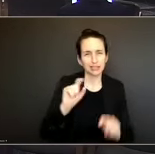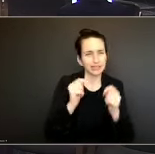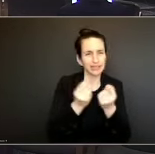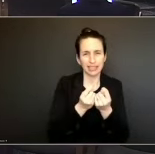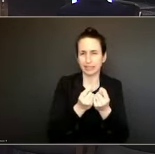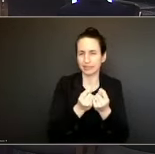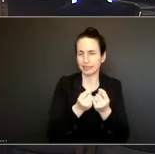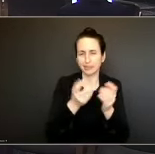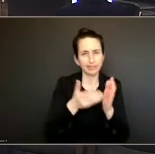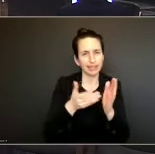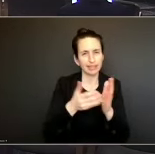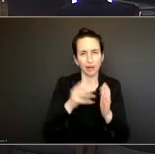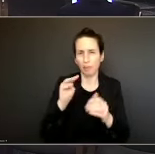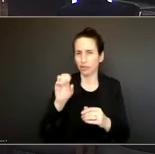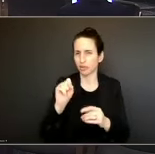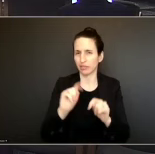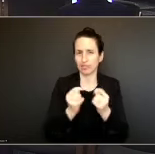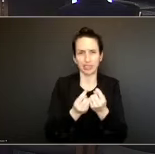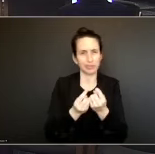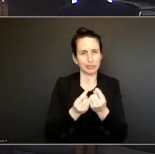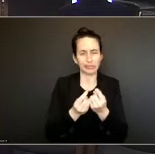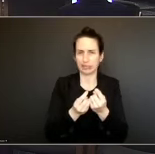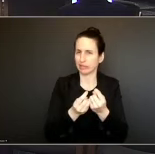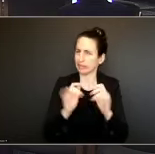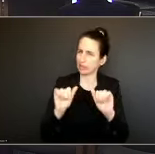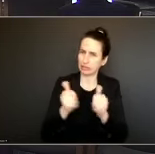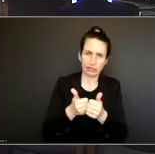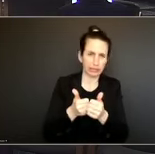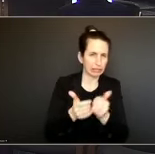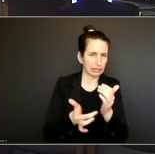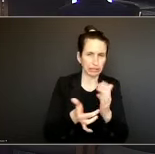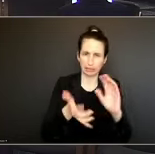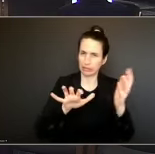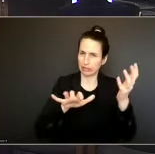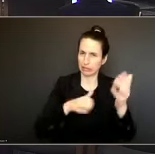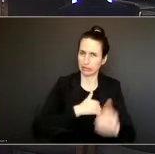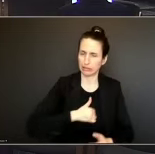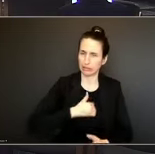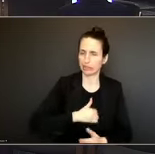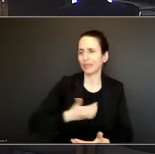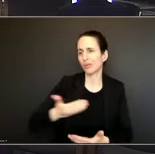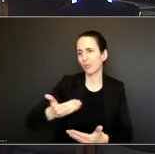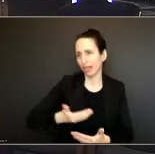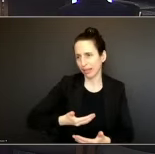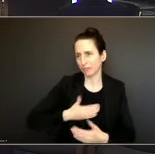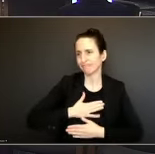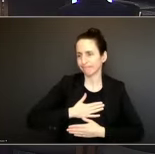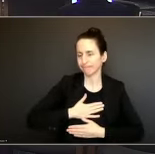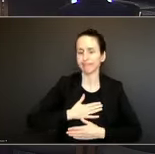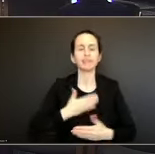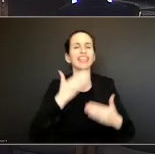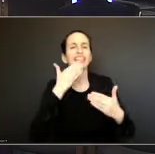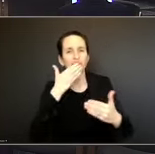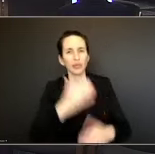Teams gives us quite a challenge. My apologies. Welcome. Thank you.